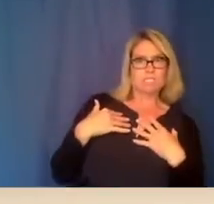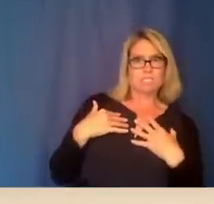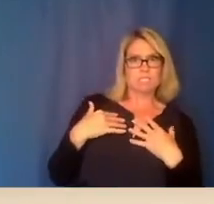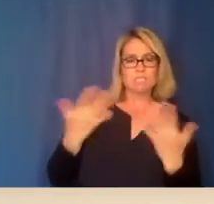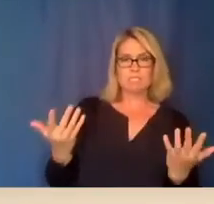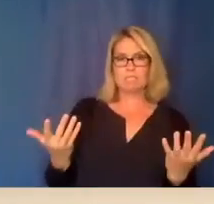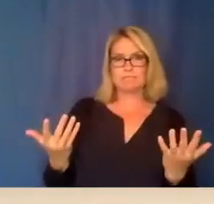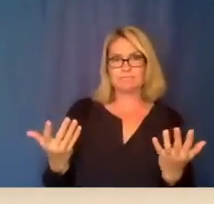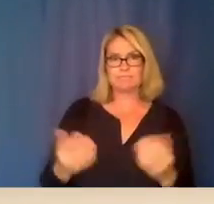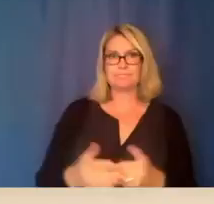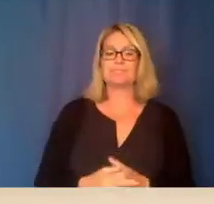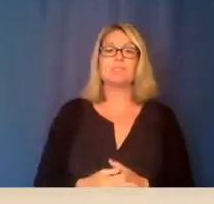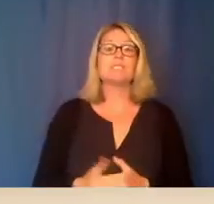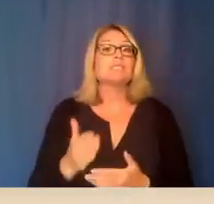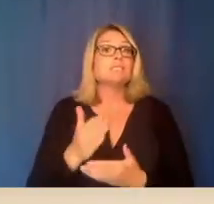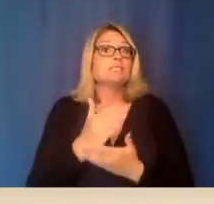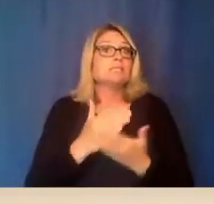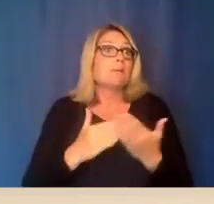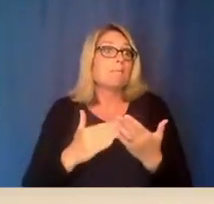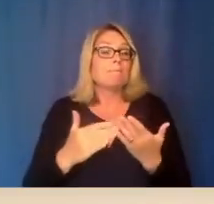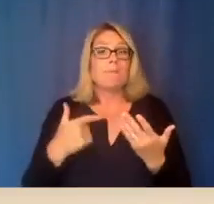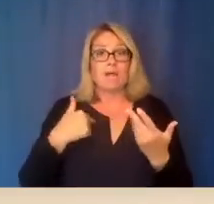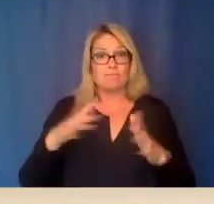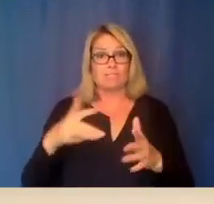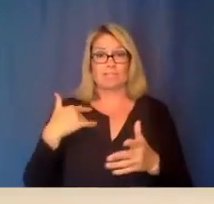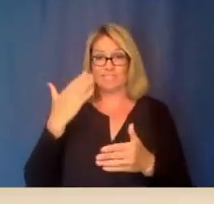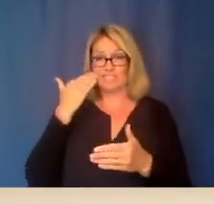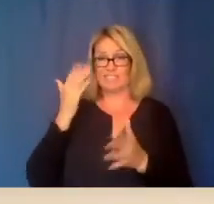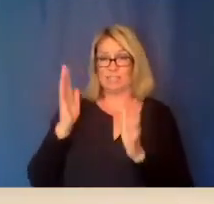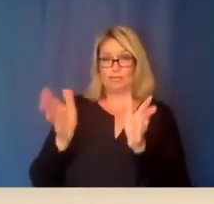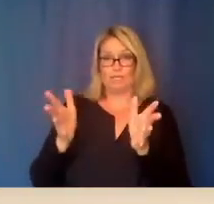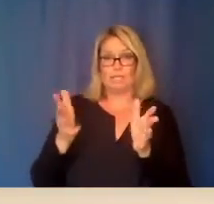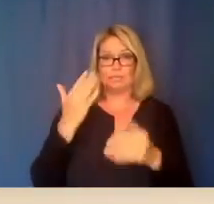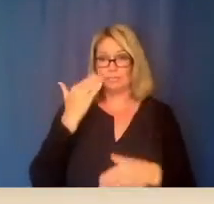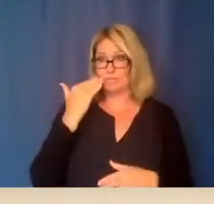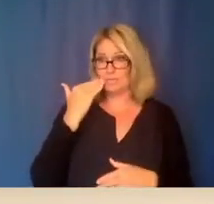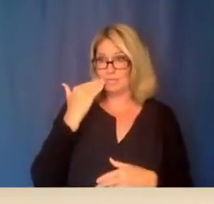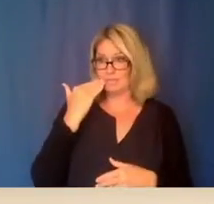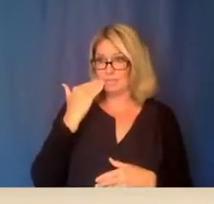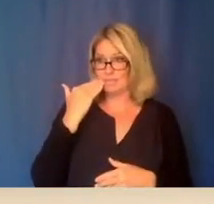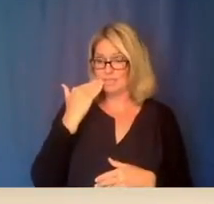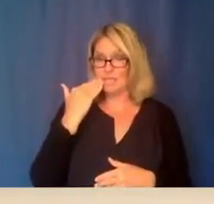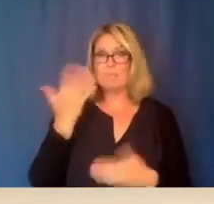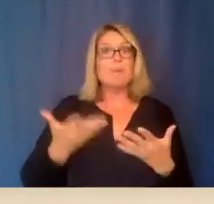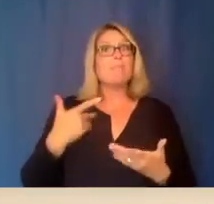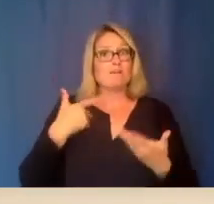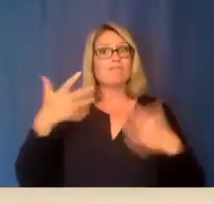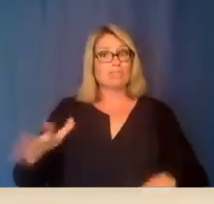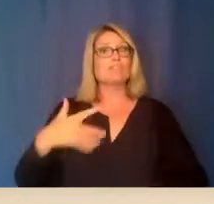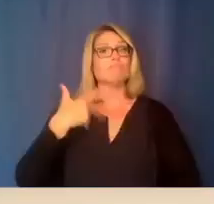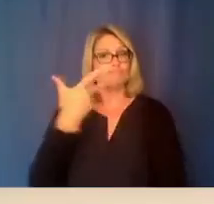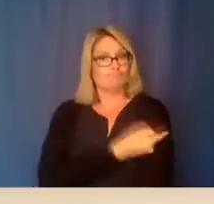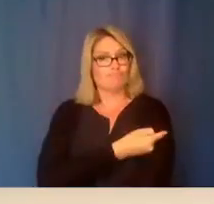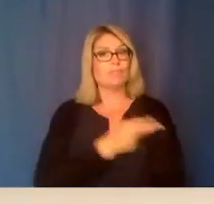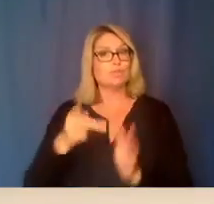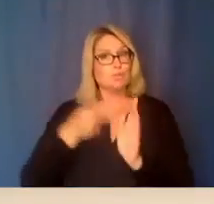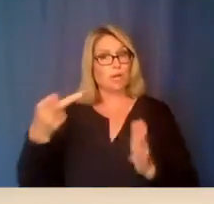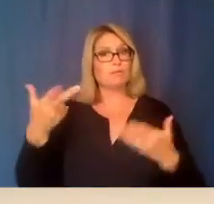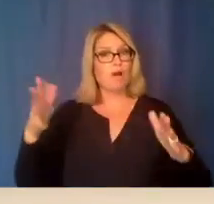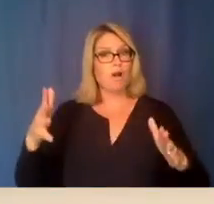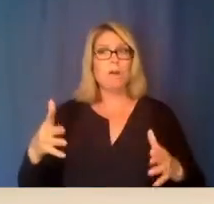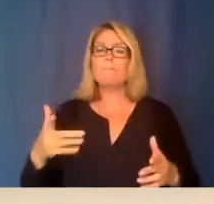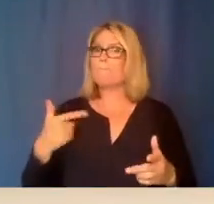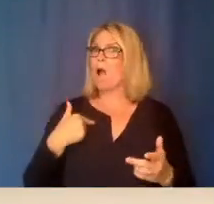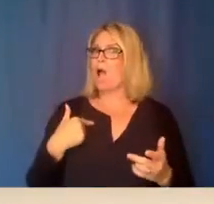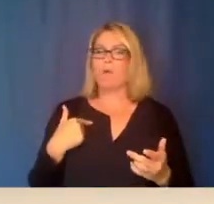And in fact, some who I've spoken to will say they may be fully vaccinated, but they said, well, I will